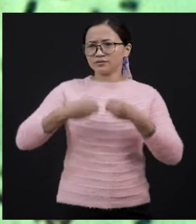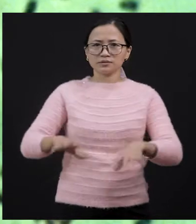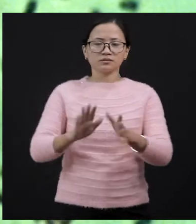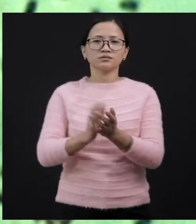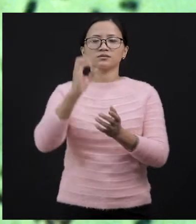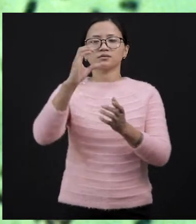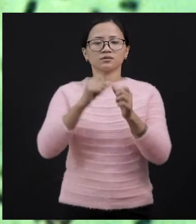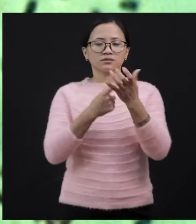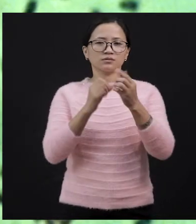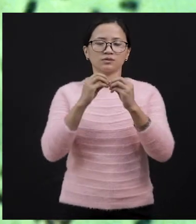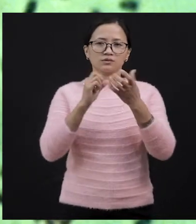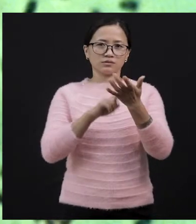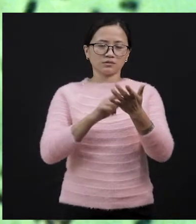dioxide.